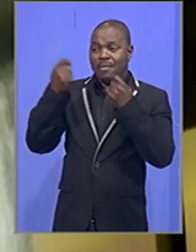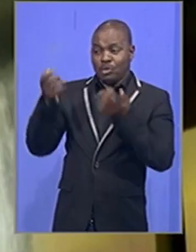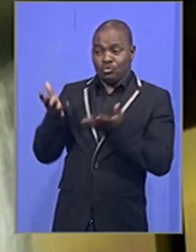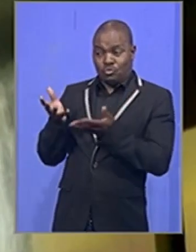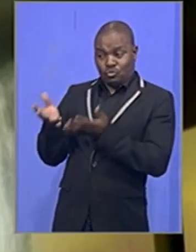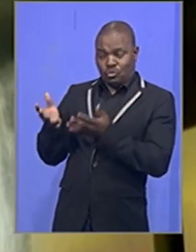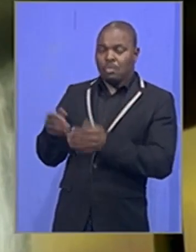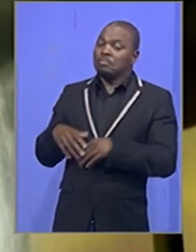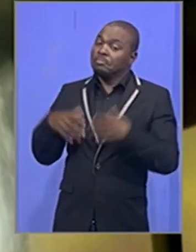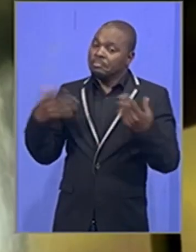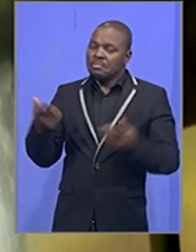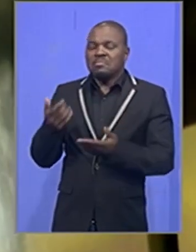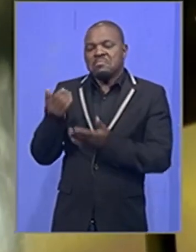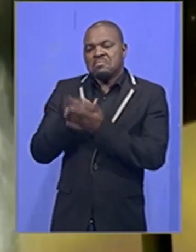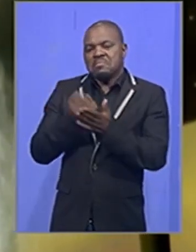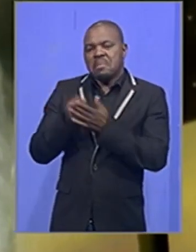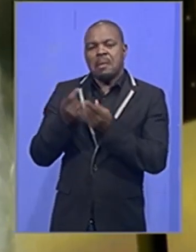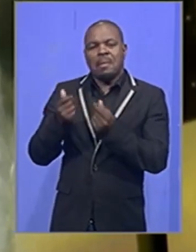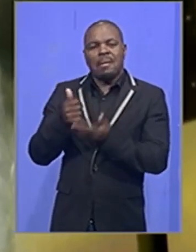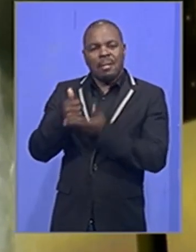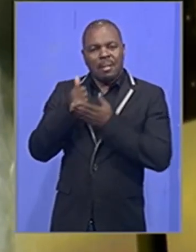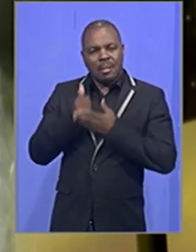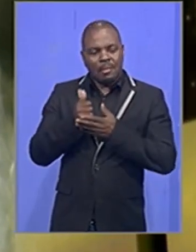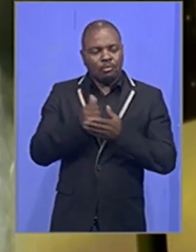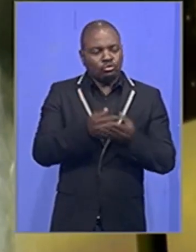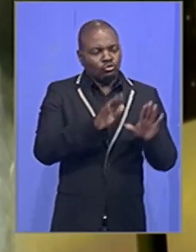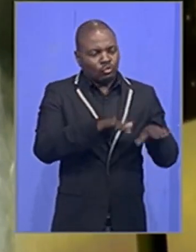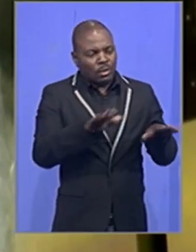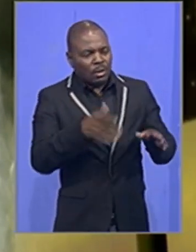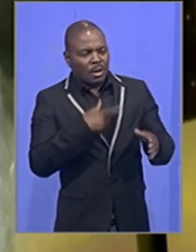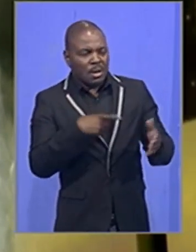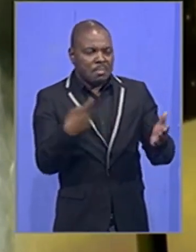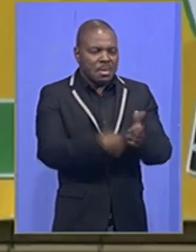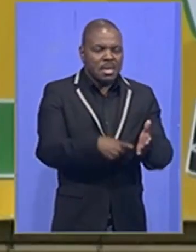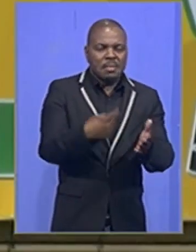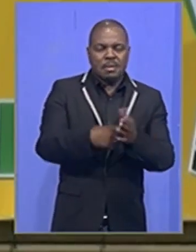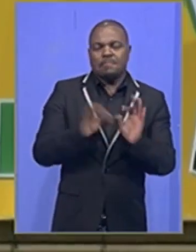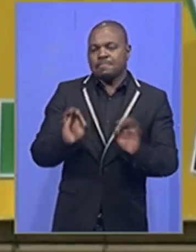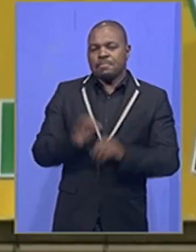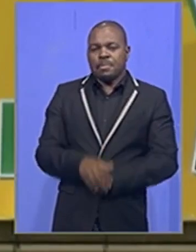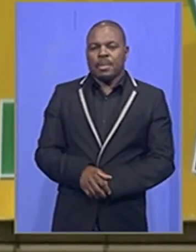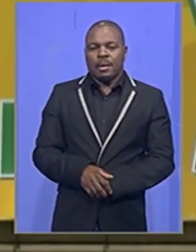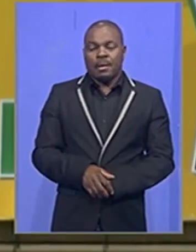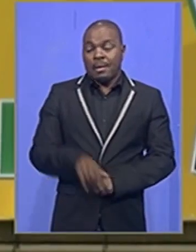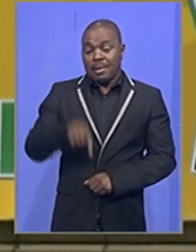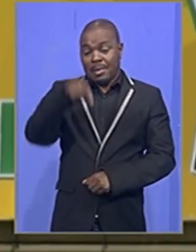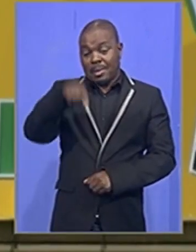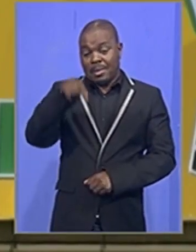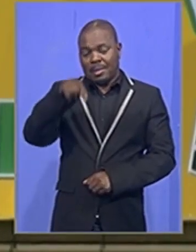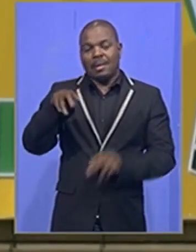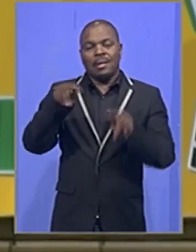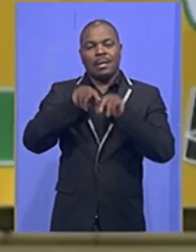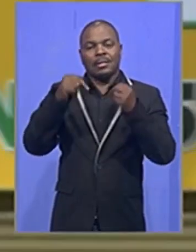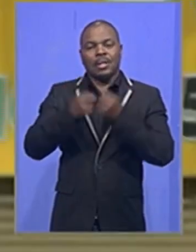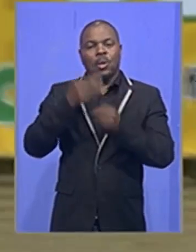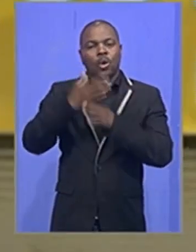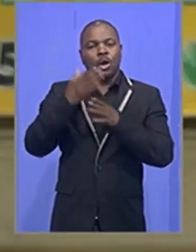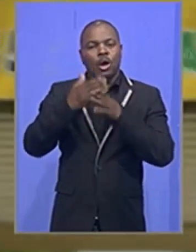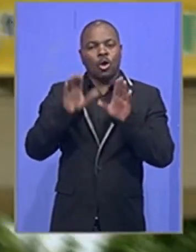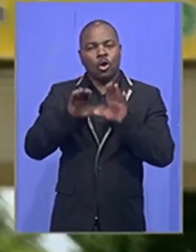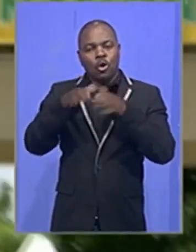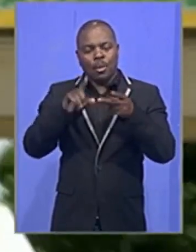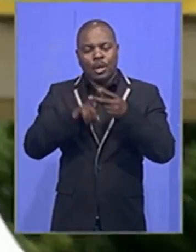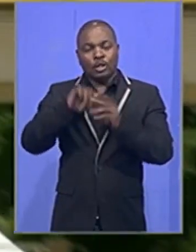we do get money, sakoni, chenge labantoana, sibe raite. Kutileko tropu ya wetele dipele ba national working community,